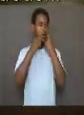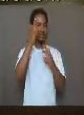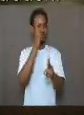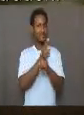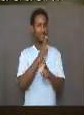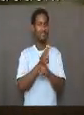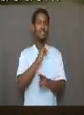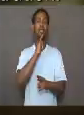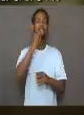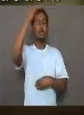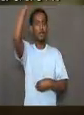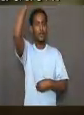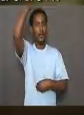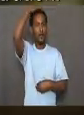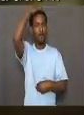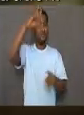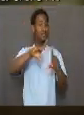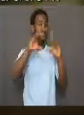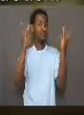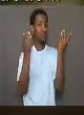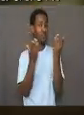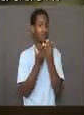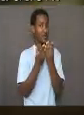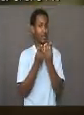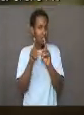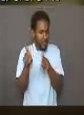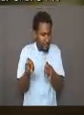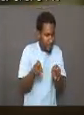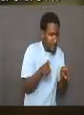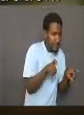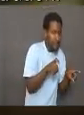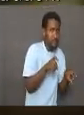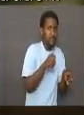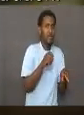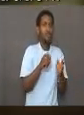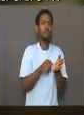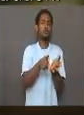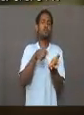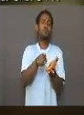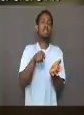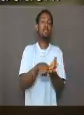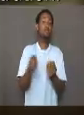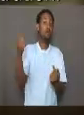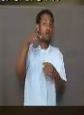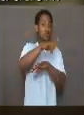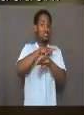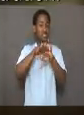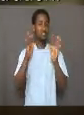a government body that investigates complaints from citizens